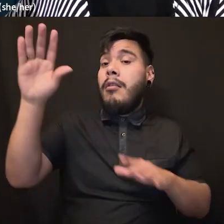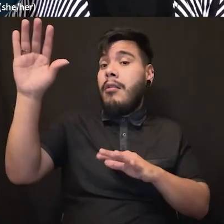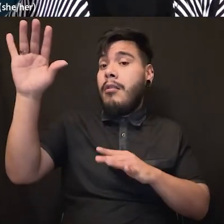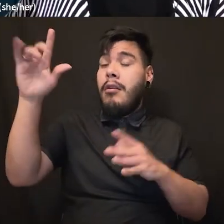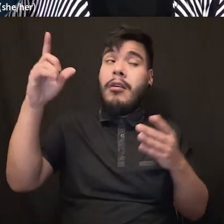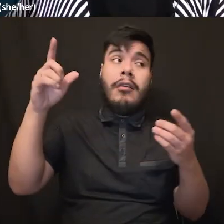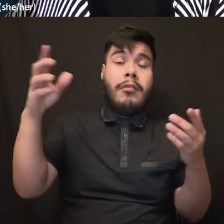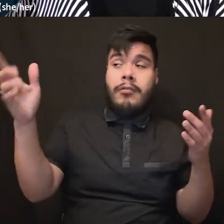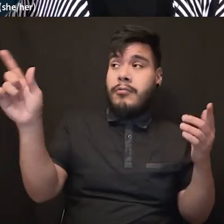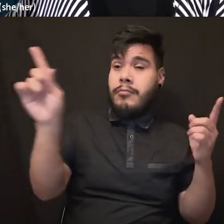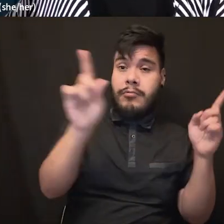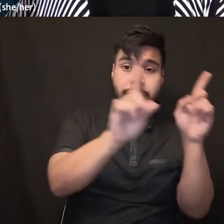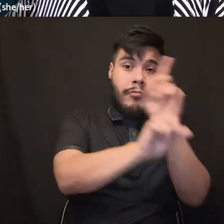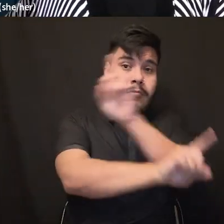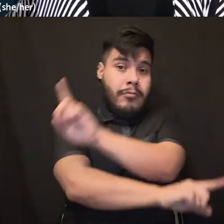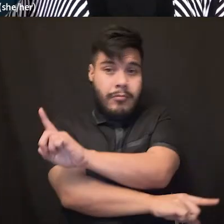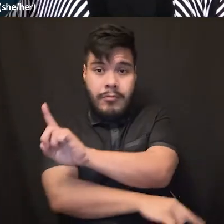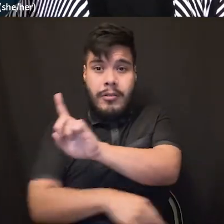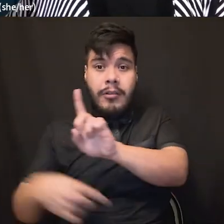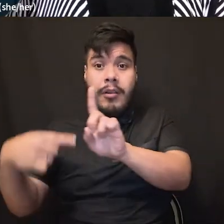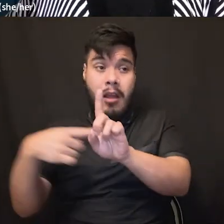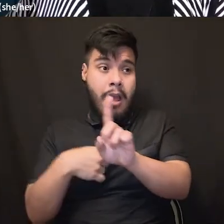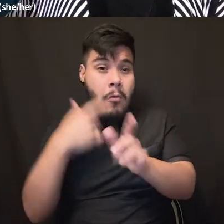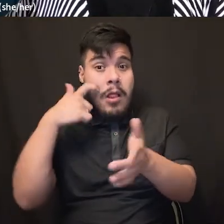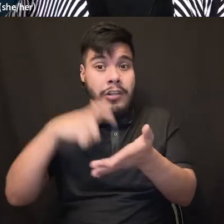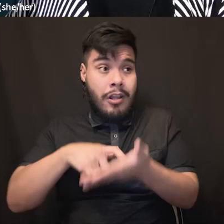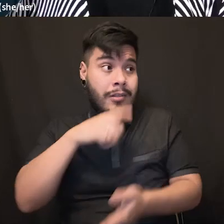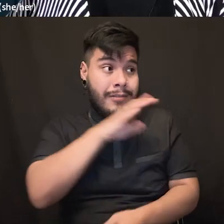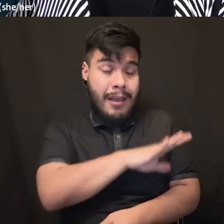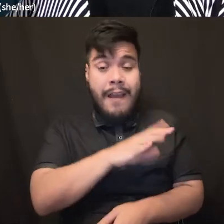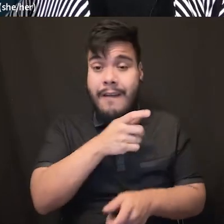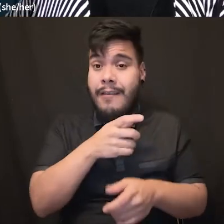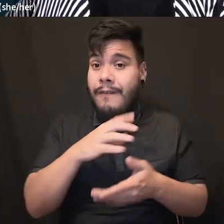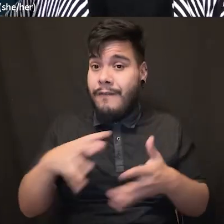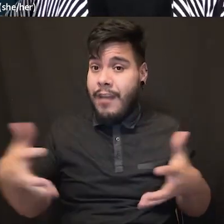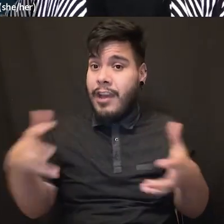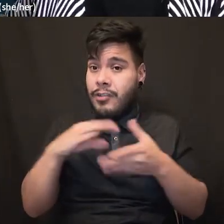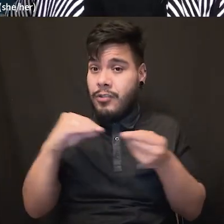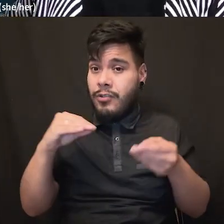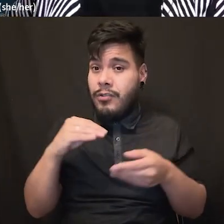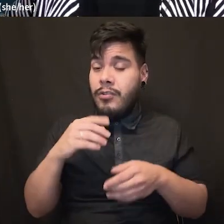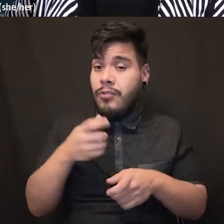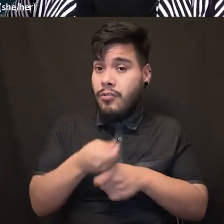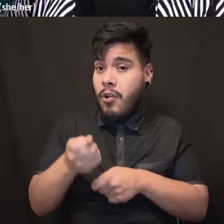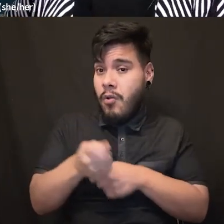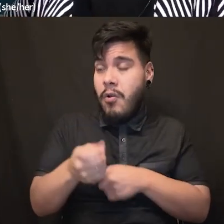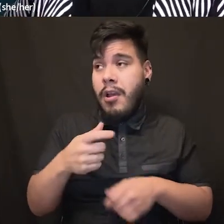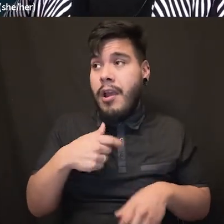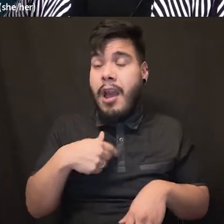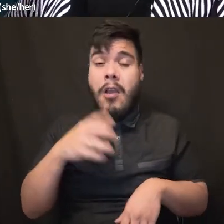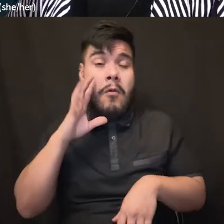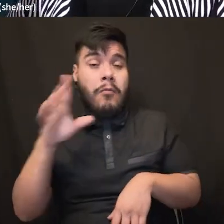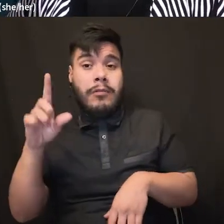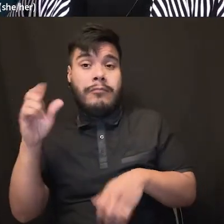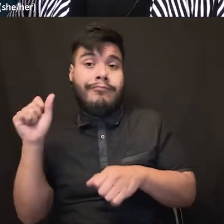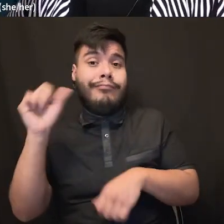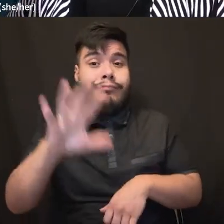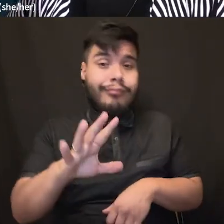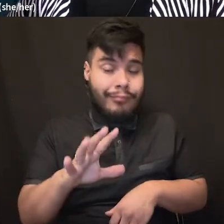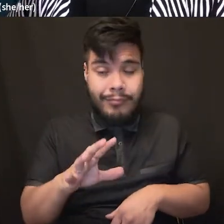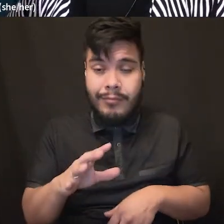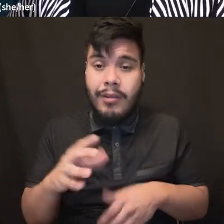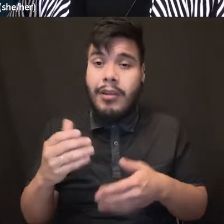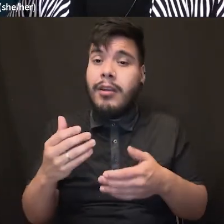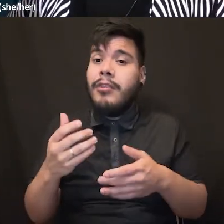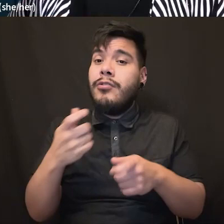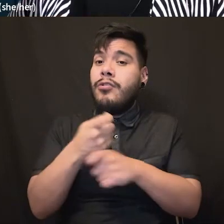the fat joke and I make another joke or I find a way to reframe it. Or, you know, I did a show